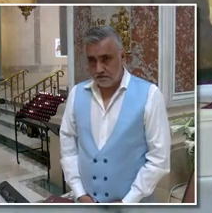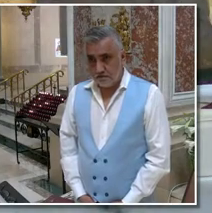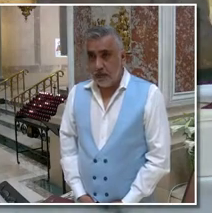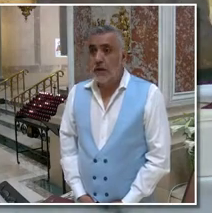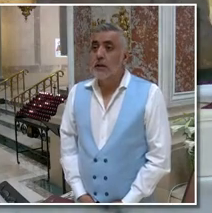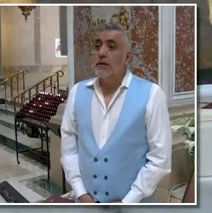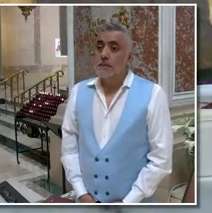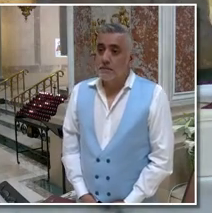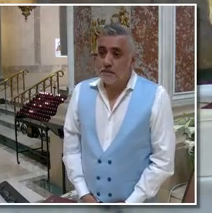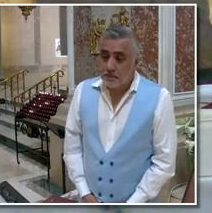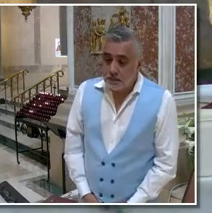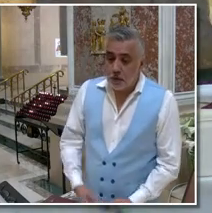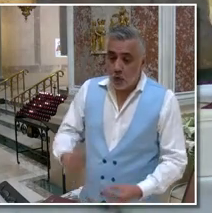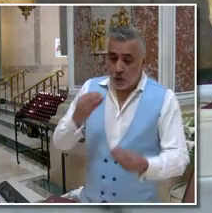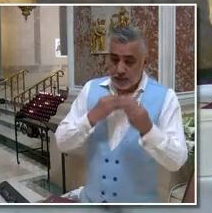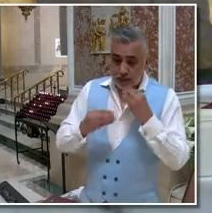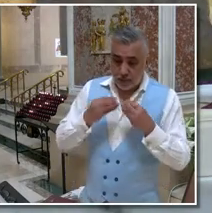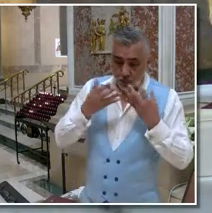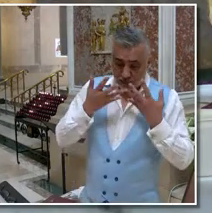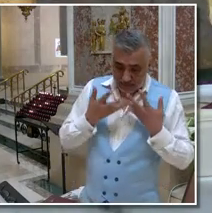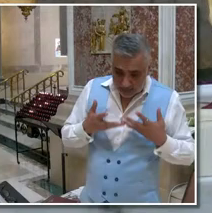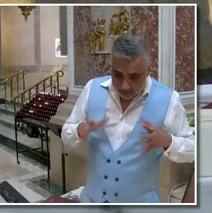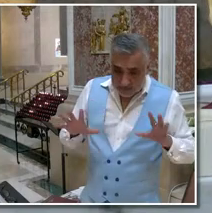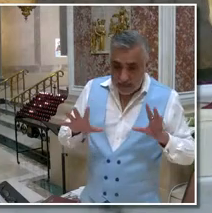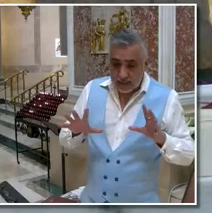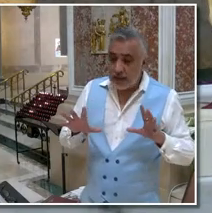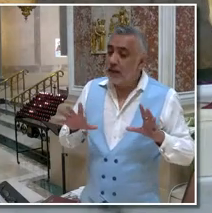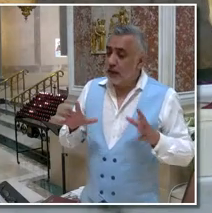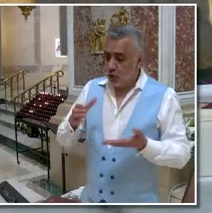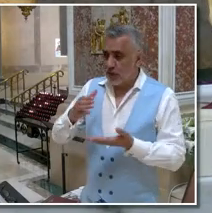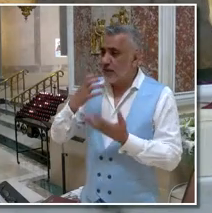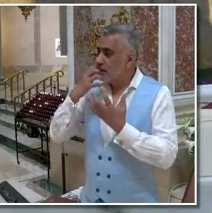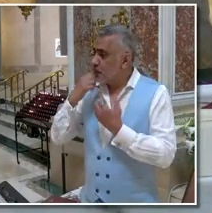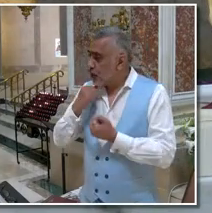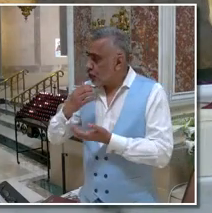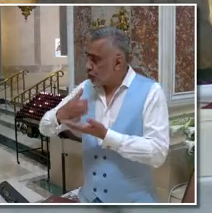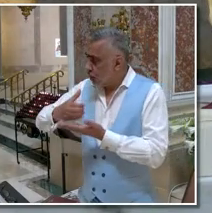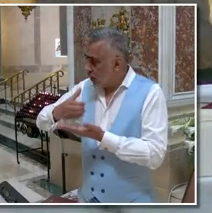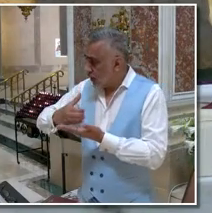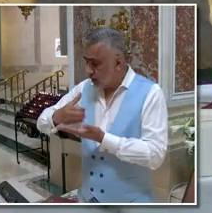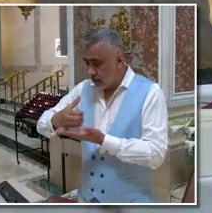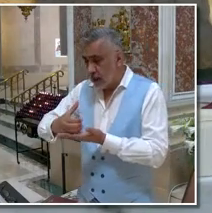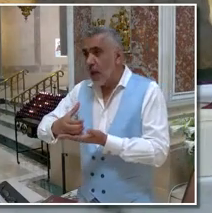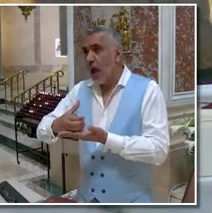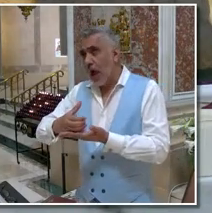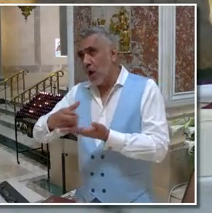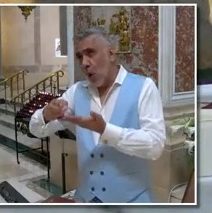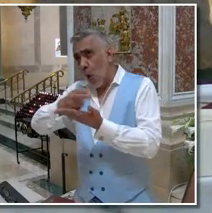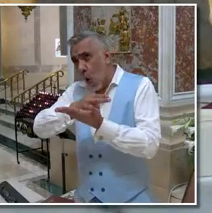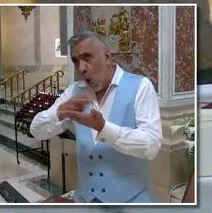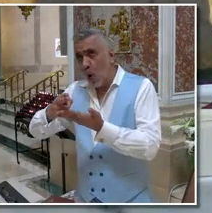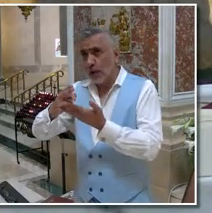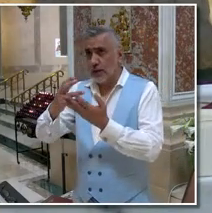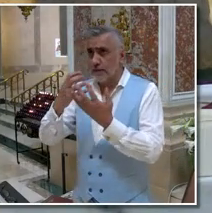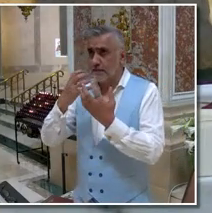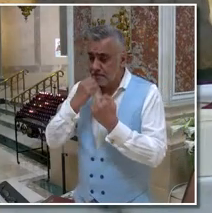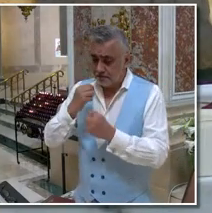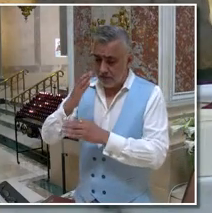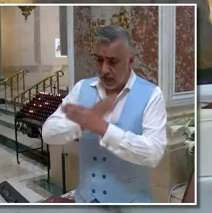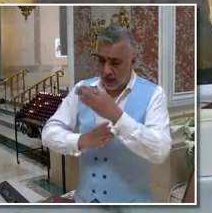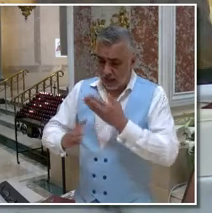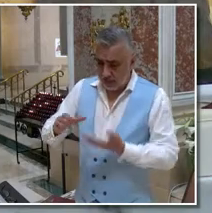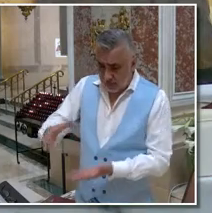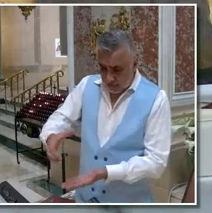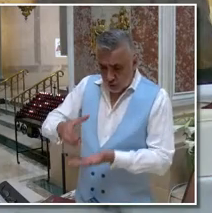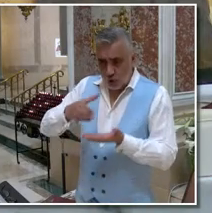In a similar way, when supper was ended, he took this precious chalice in his holy and venerable hands,